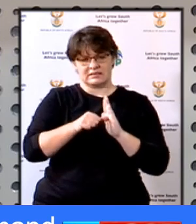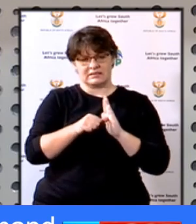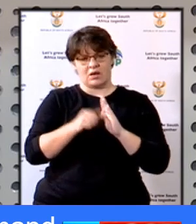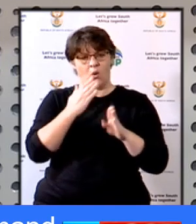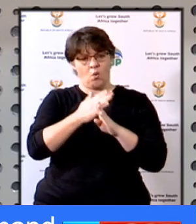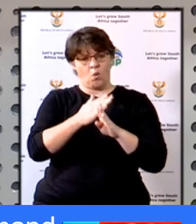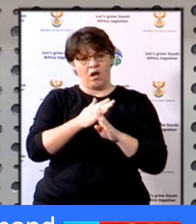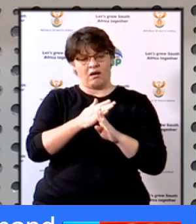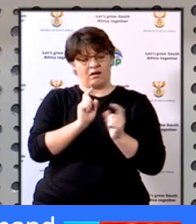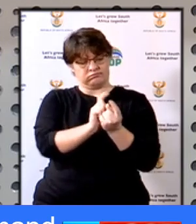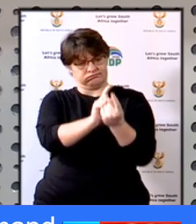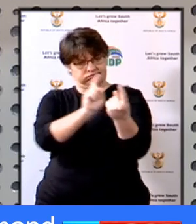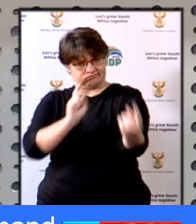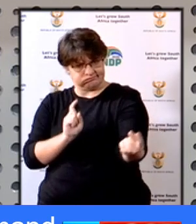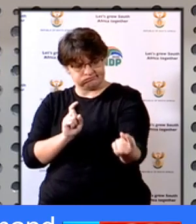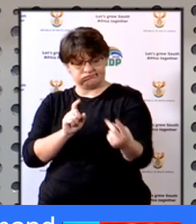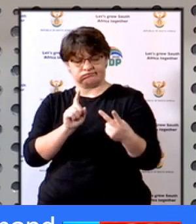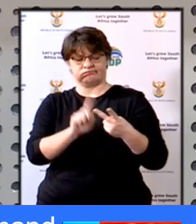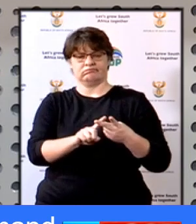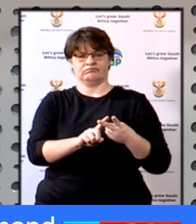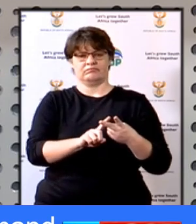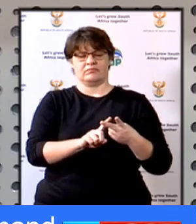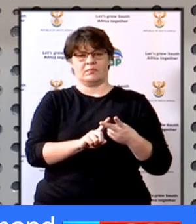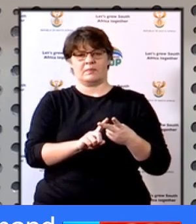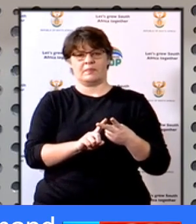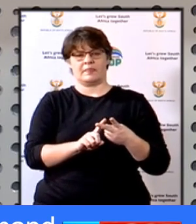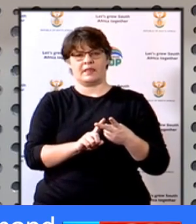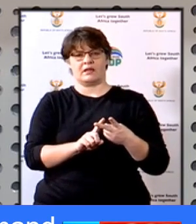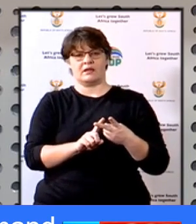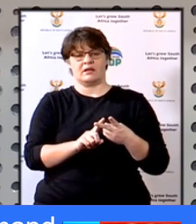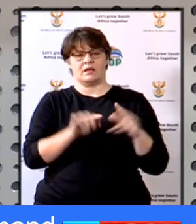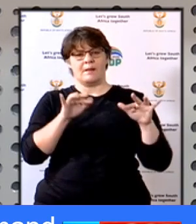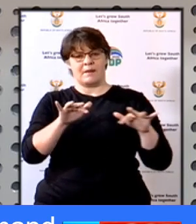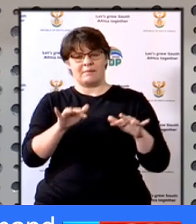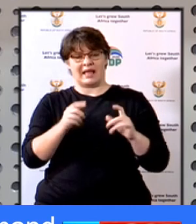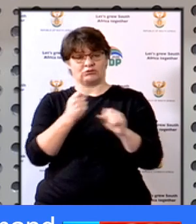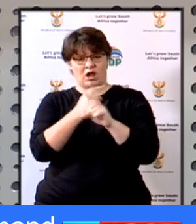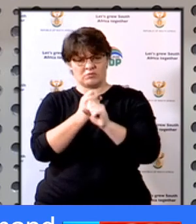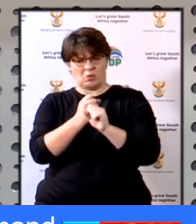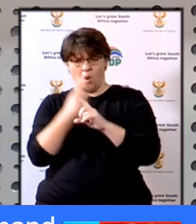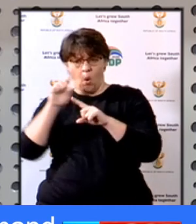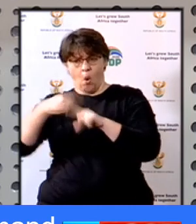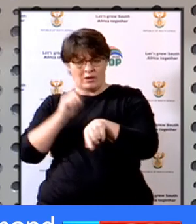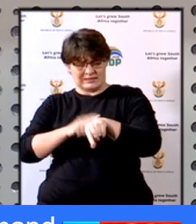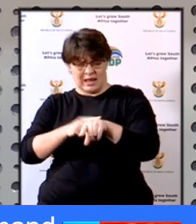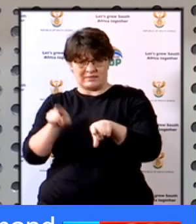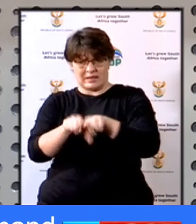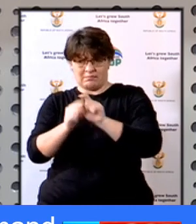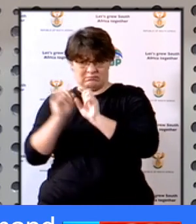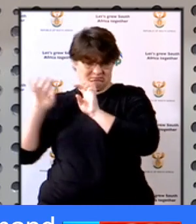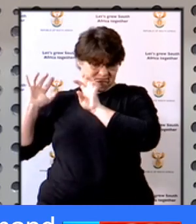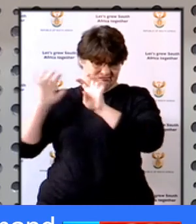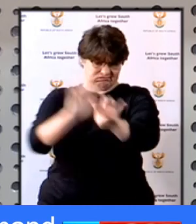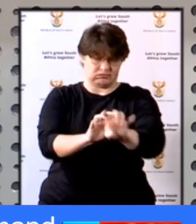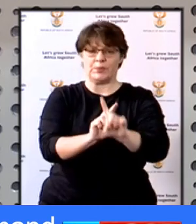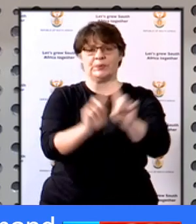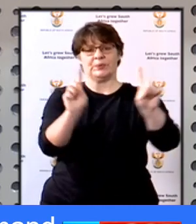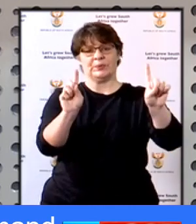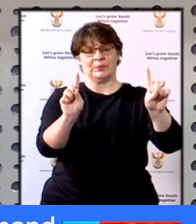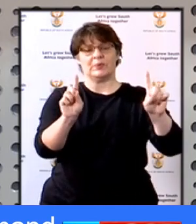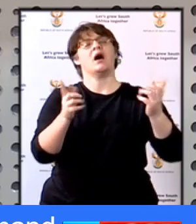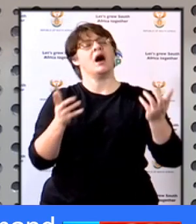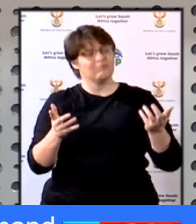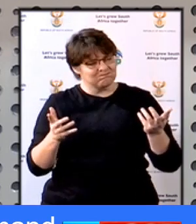workplace, ensuring that we take the pressures off the public transport system. But we should, within